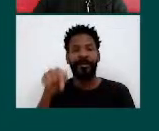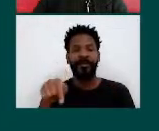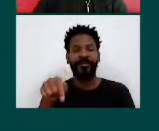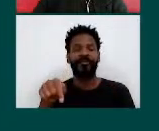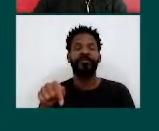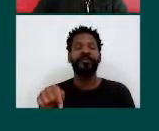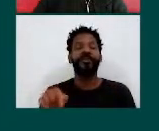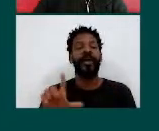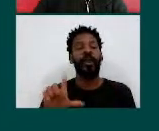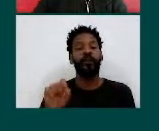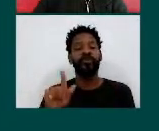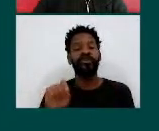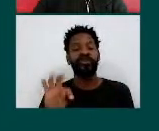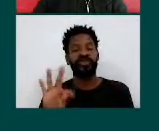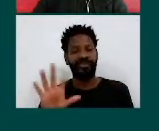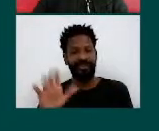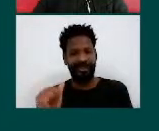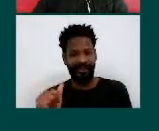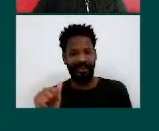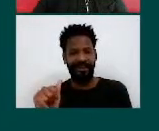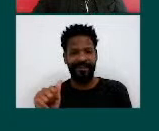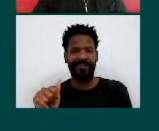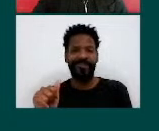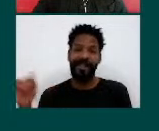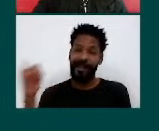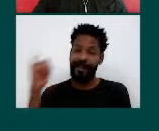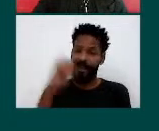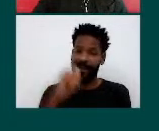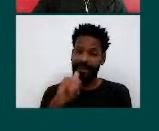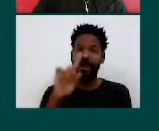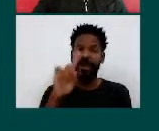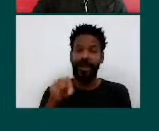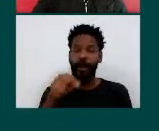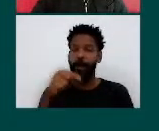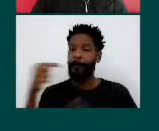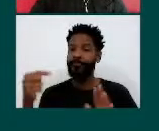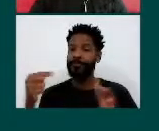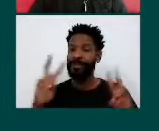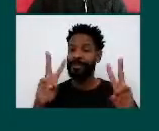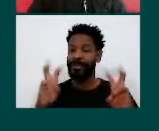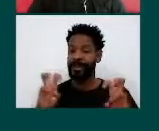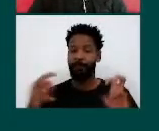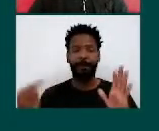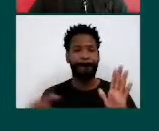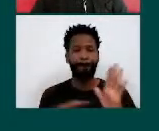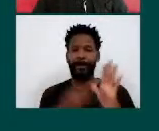means for bringing this project to life.